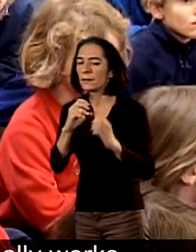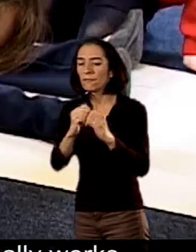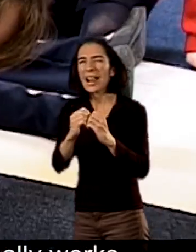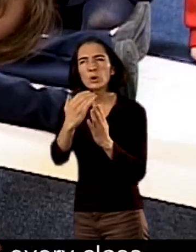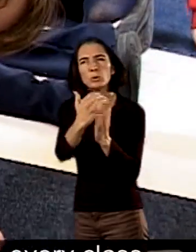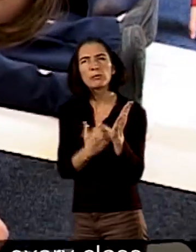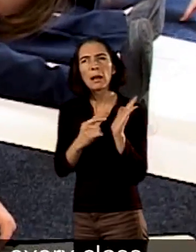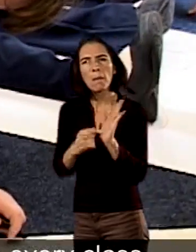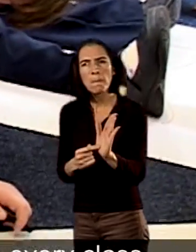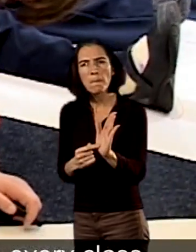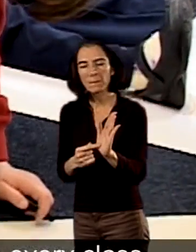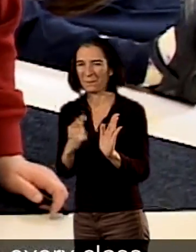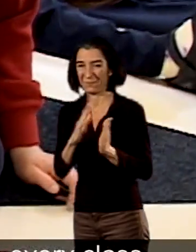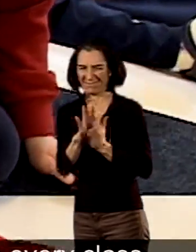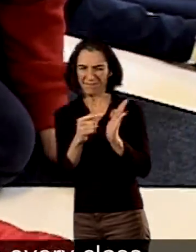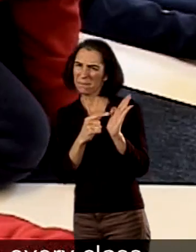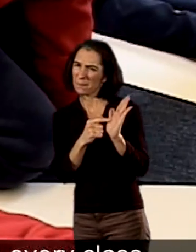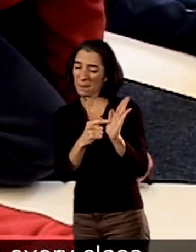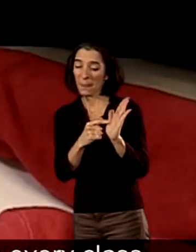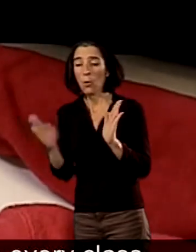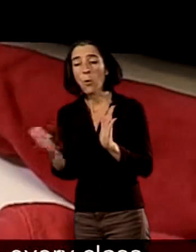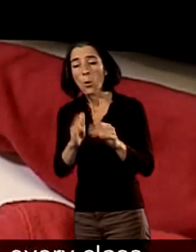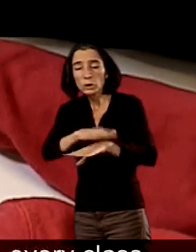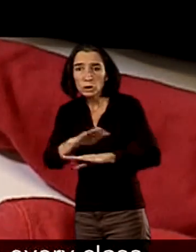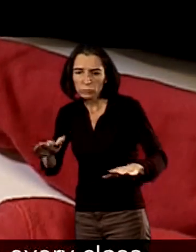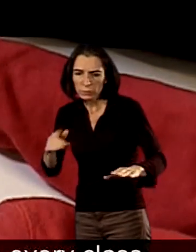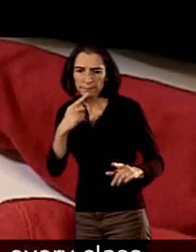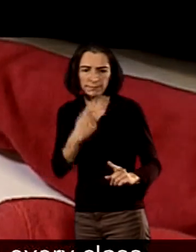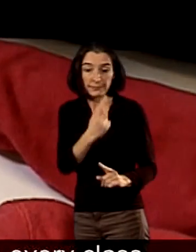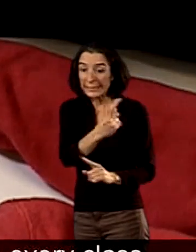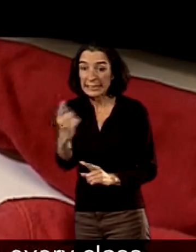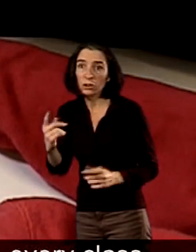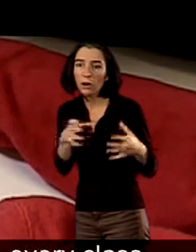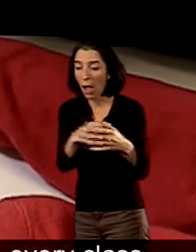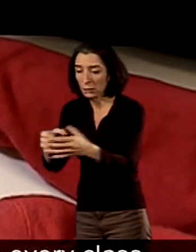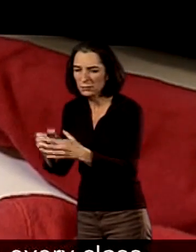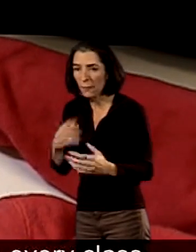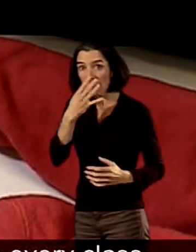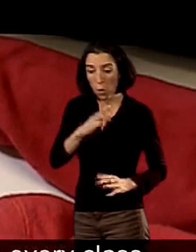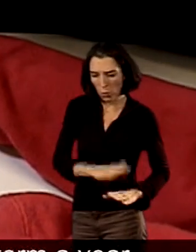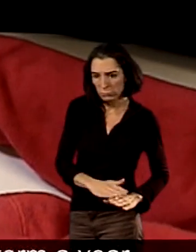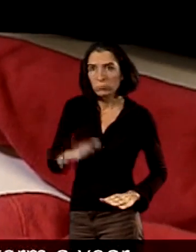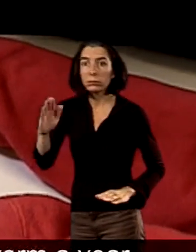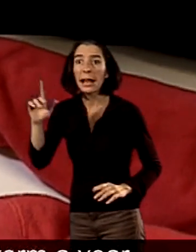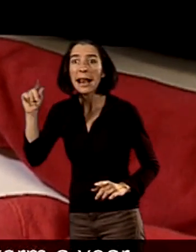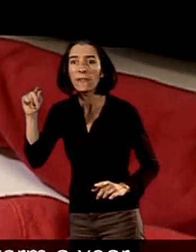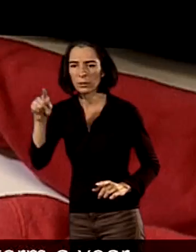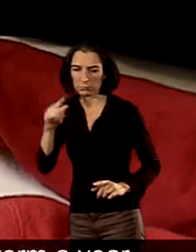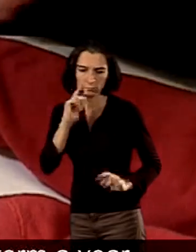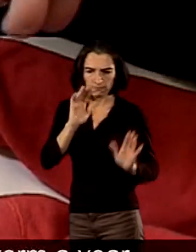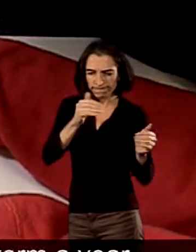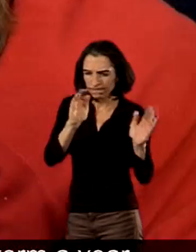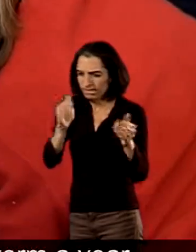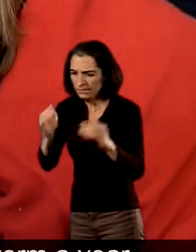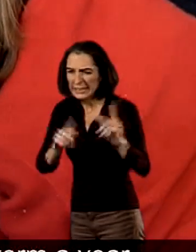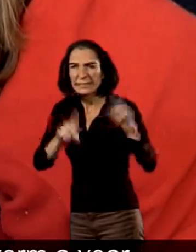curriculum. All it means is that all the children in every class, 4-year-olds up to 11-year-olds, focus on a different